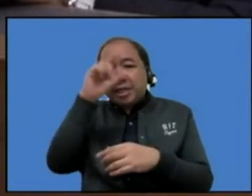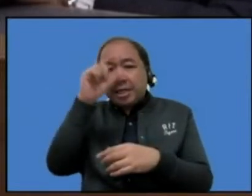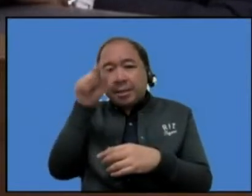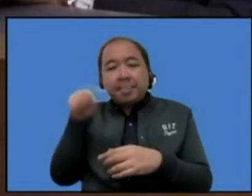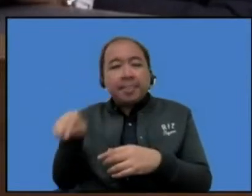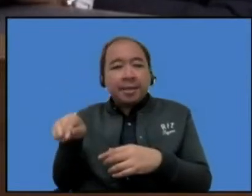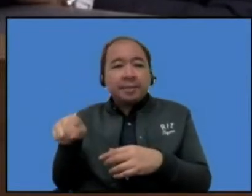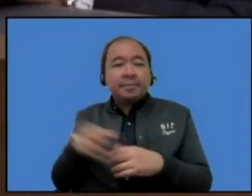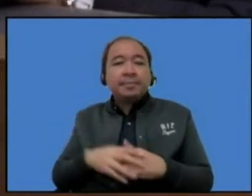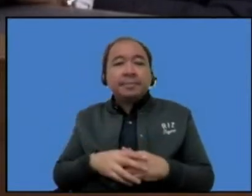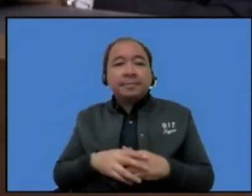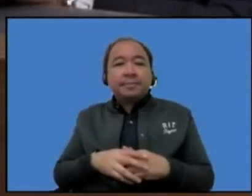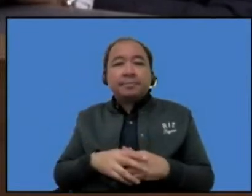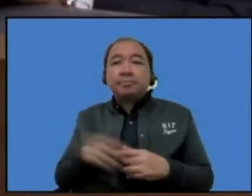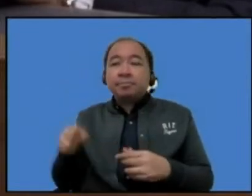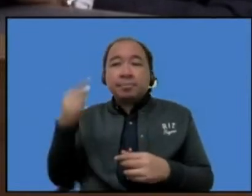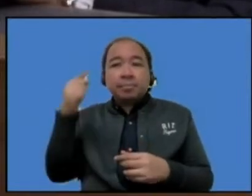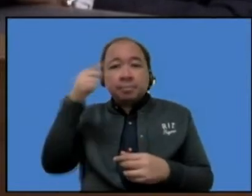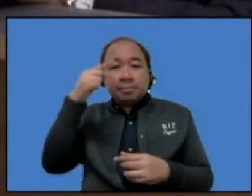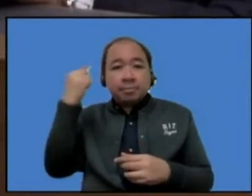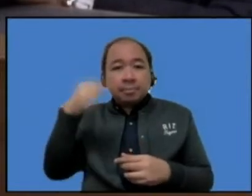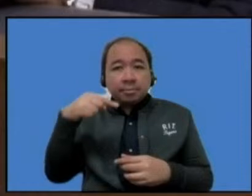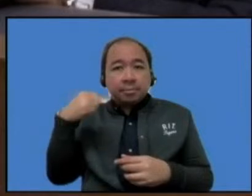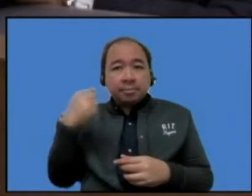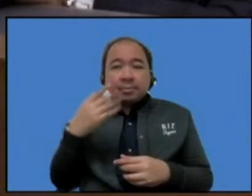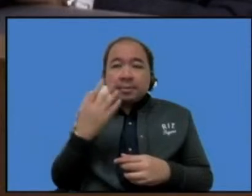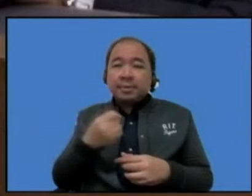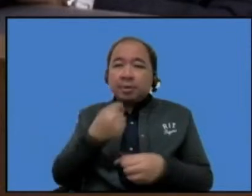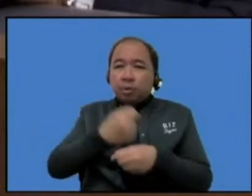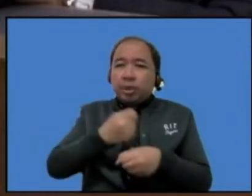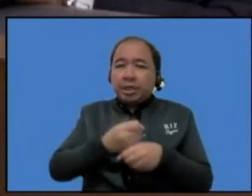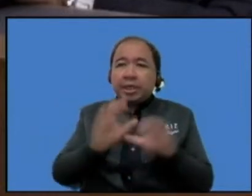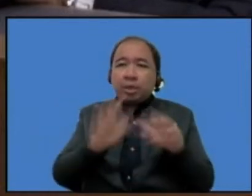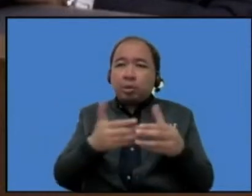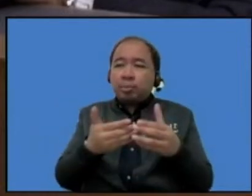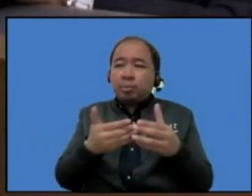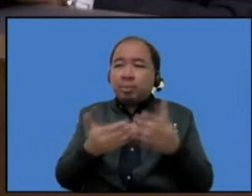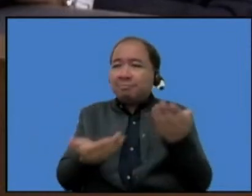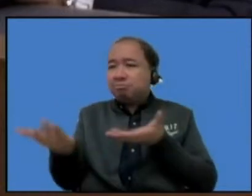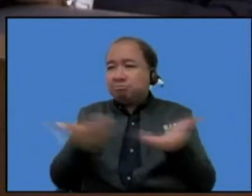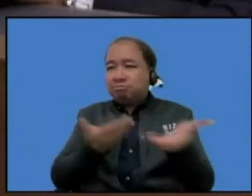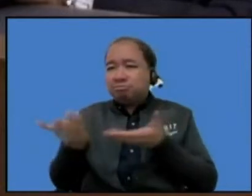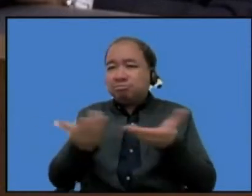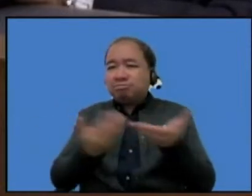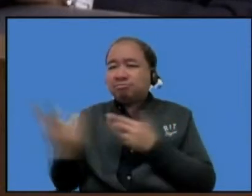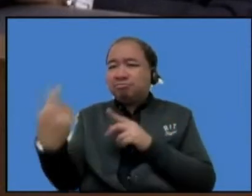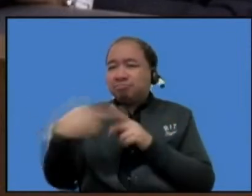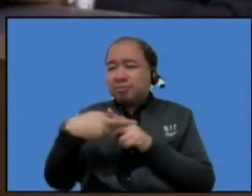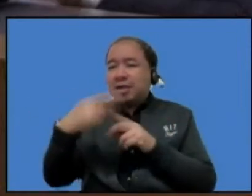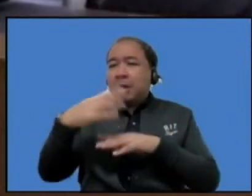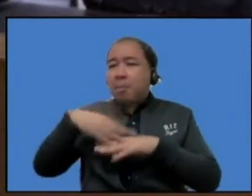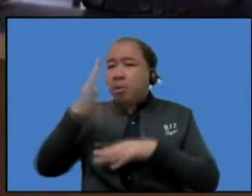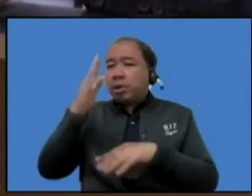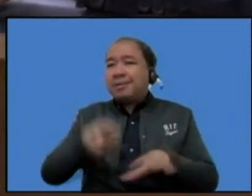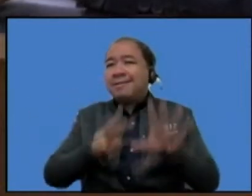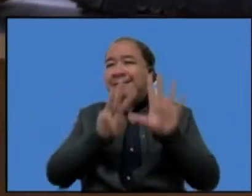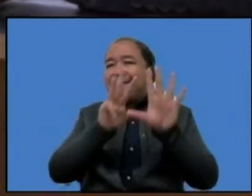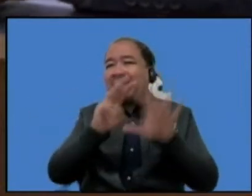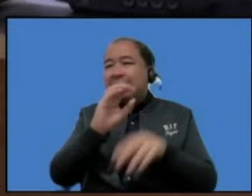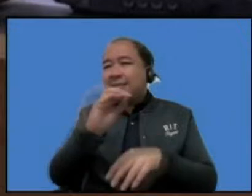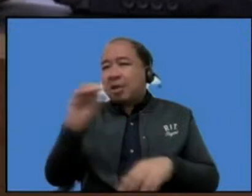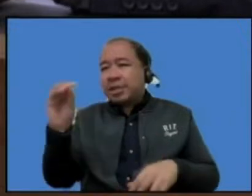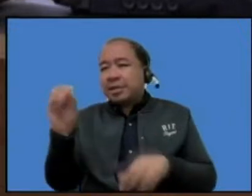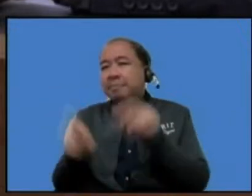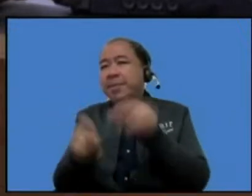colleagues, Azerbaijan working group received application of more than 8,000 of Azerbaijans who lived there. And